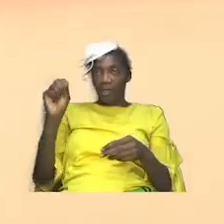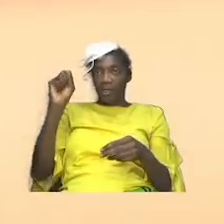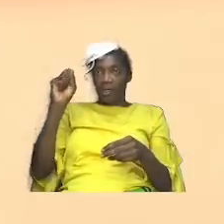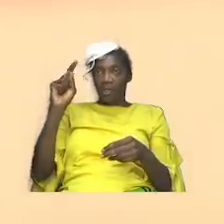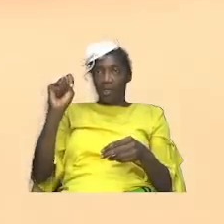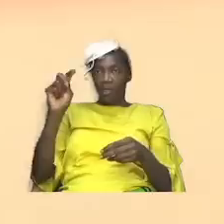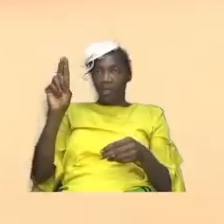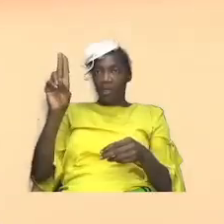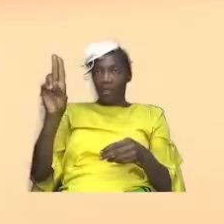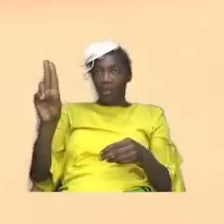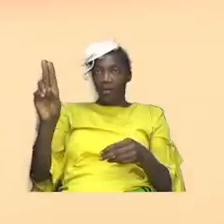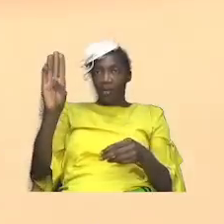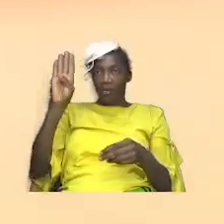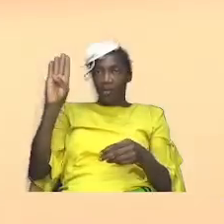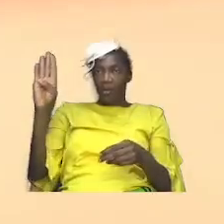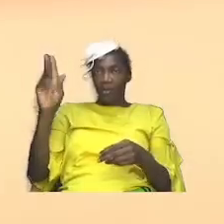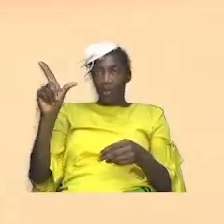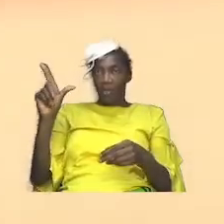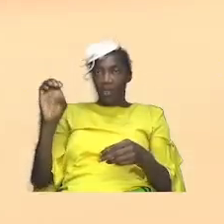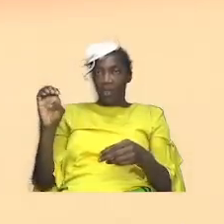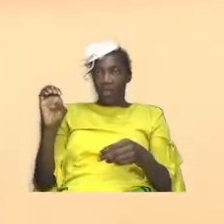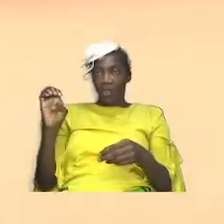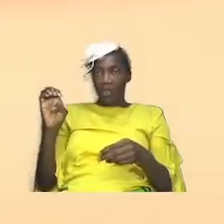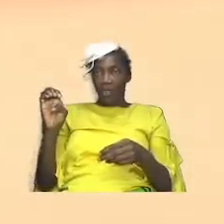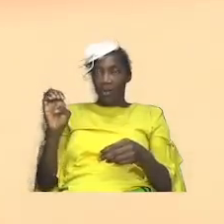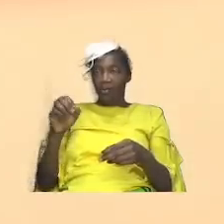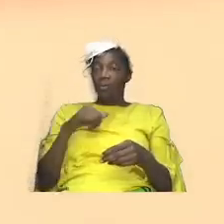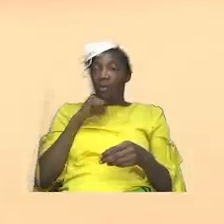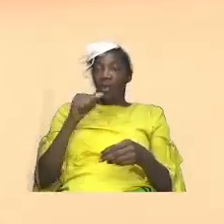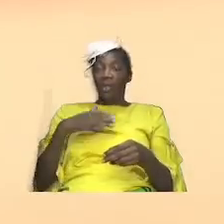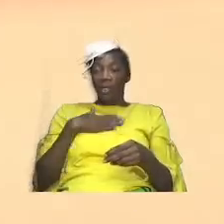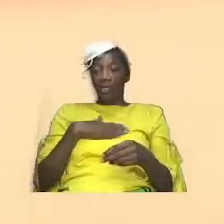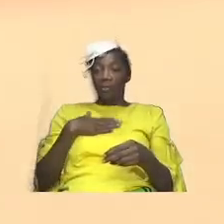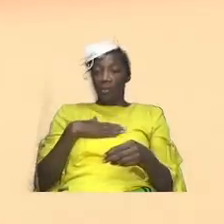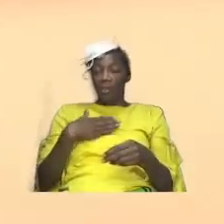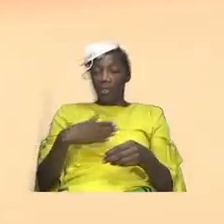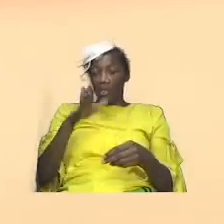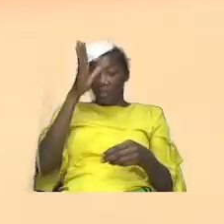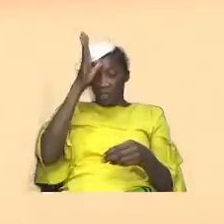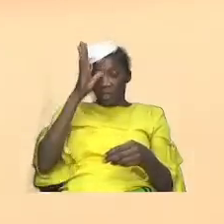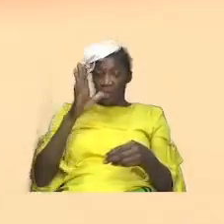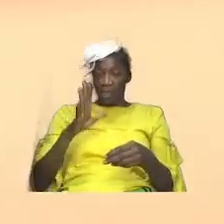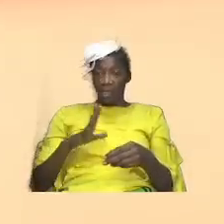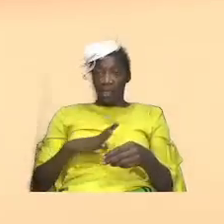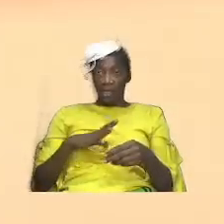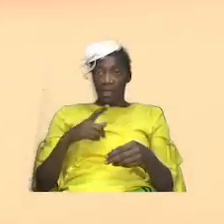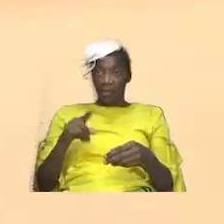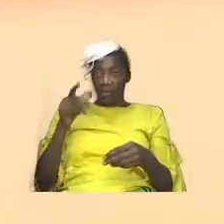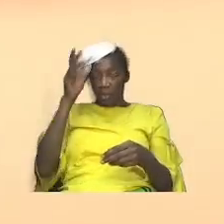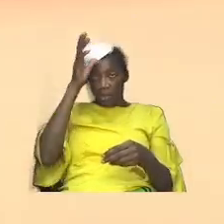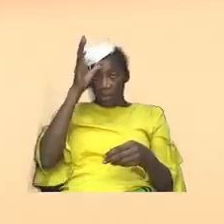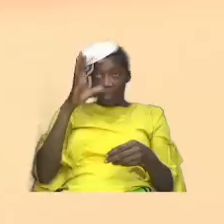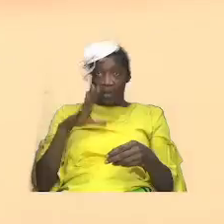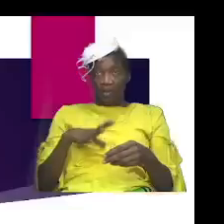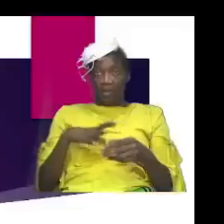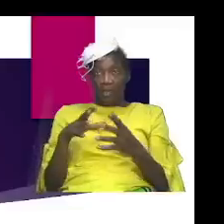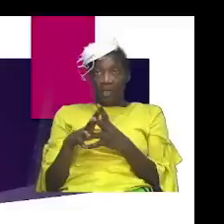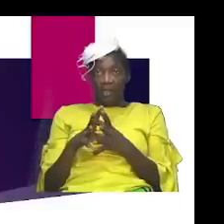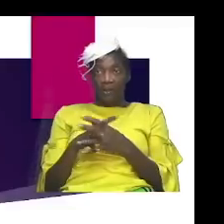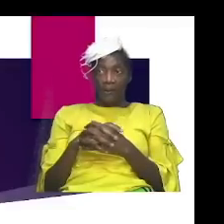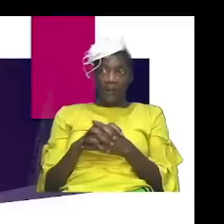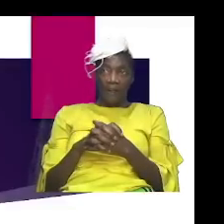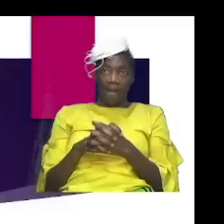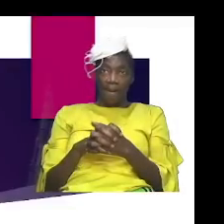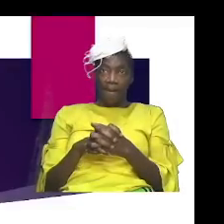men. So many of us. But thank God for the word. And it has brought us. So let us quickly jump back at the slide. I'm not sure how much time I have